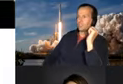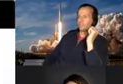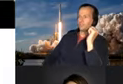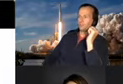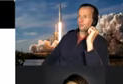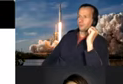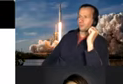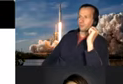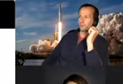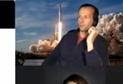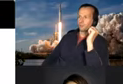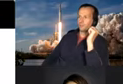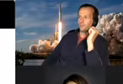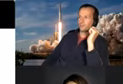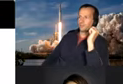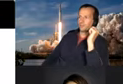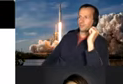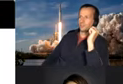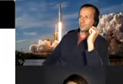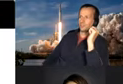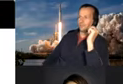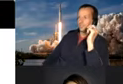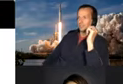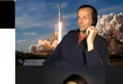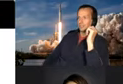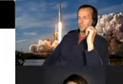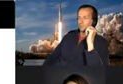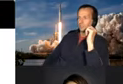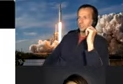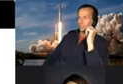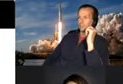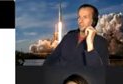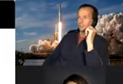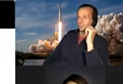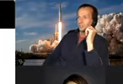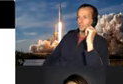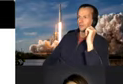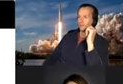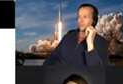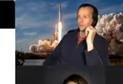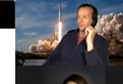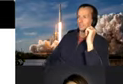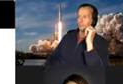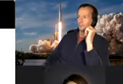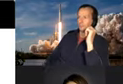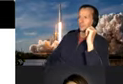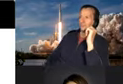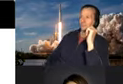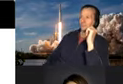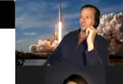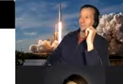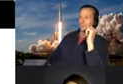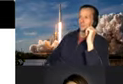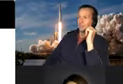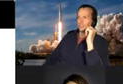this study observed no increased risk of recorded infections or serious COVID-19 outcomes among working age adults sharing a household with children aged 0